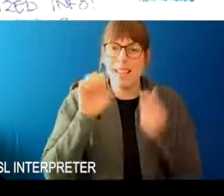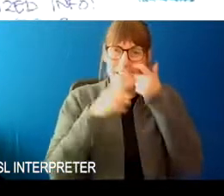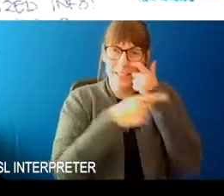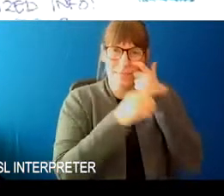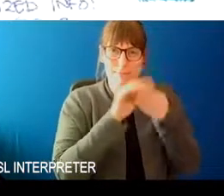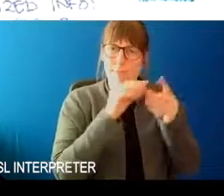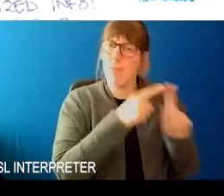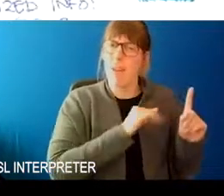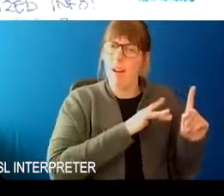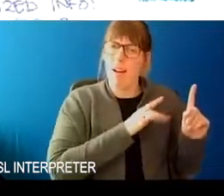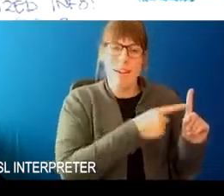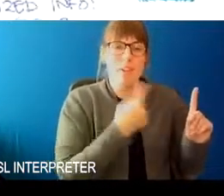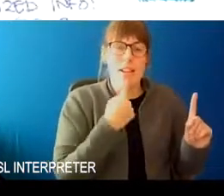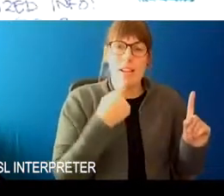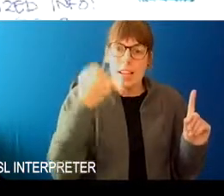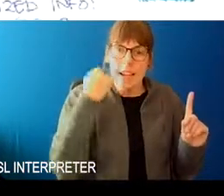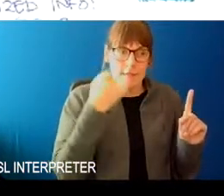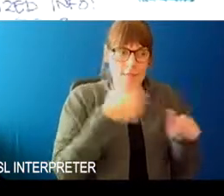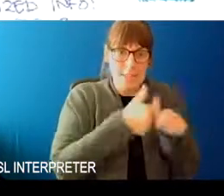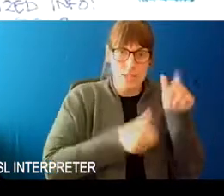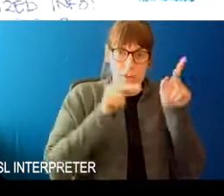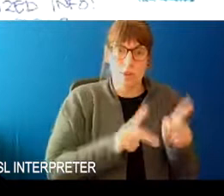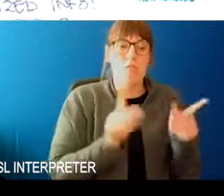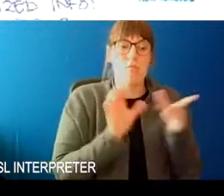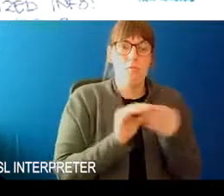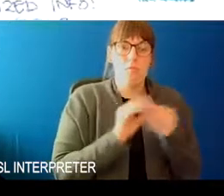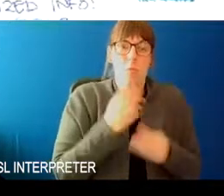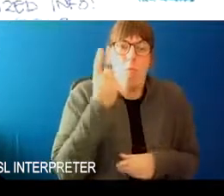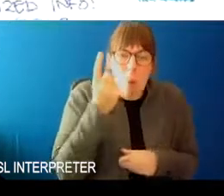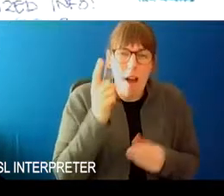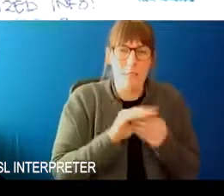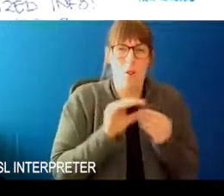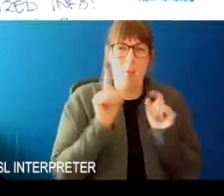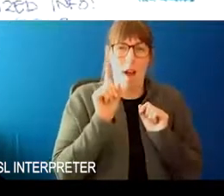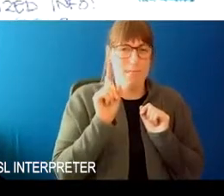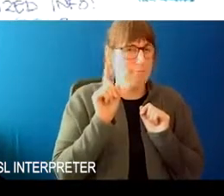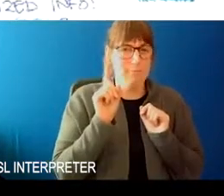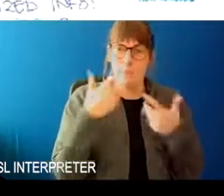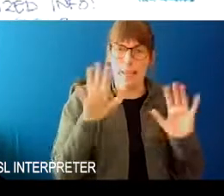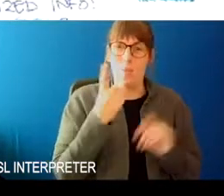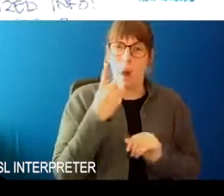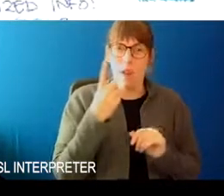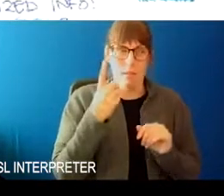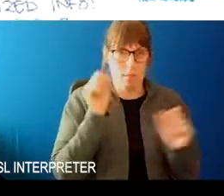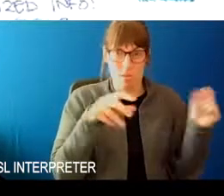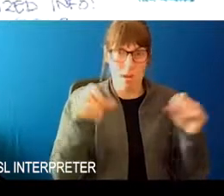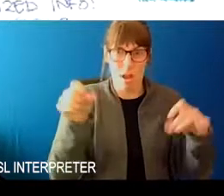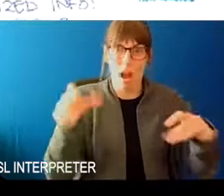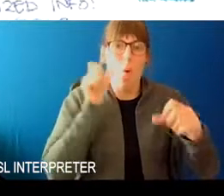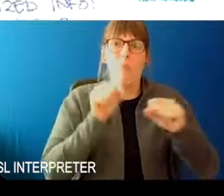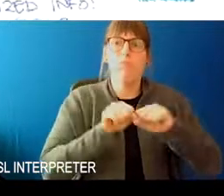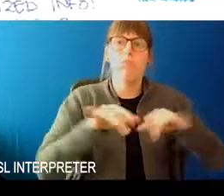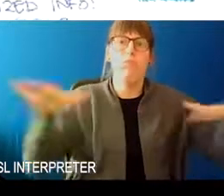of the things that Delyse said that I really loved was that if everyone tells one story about their movement, the